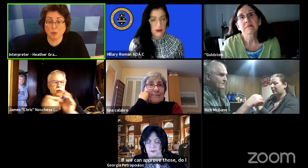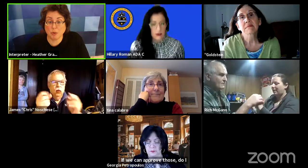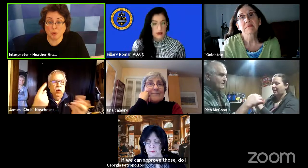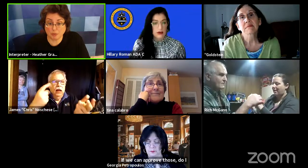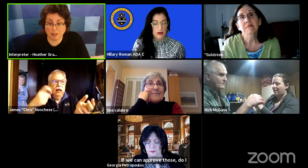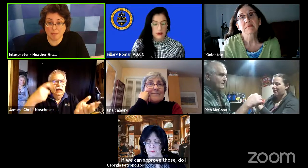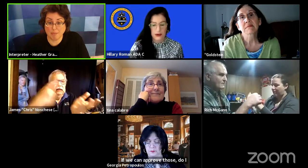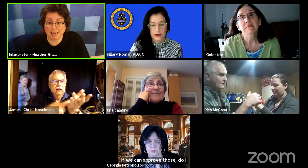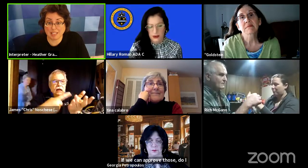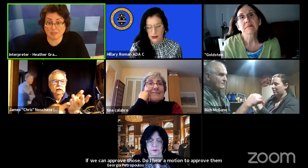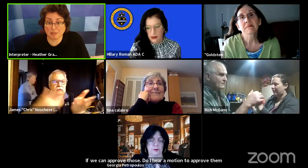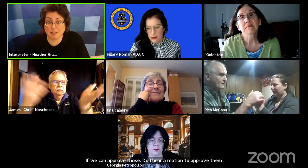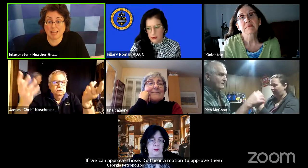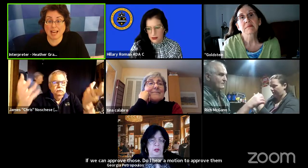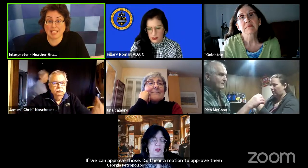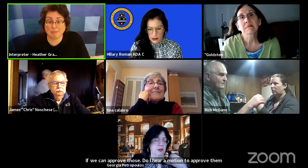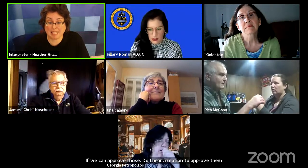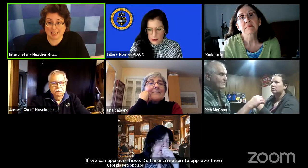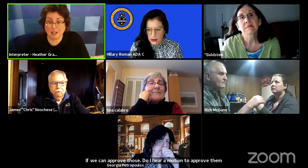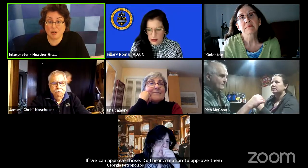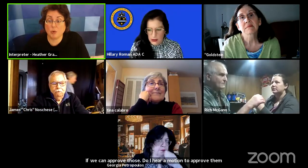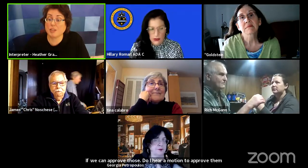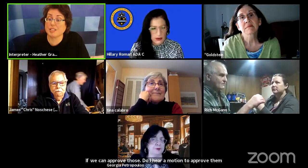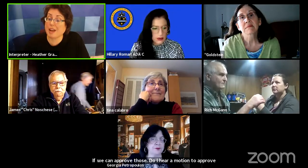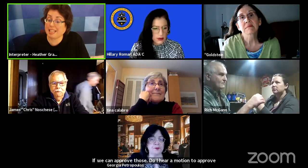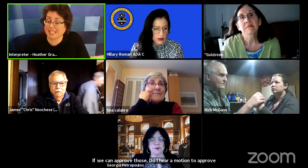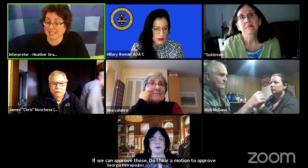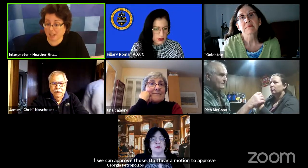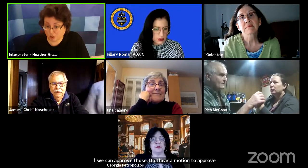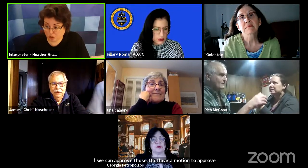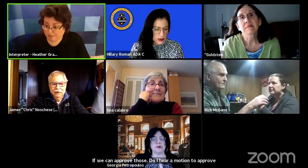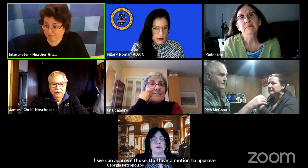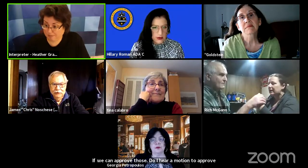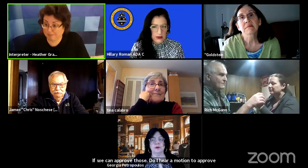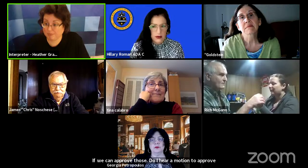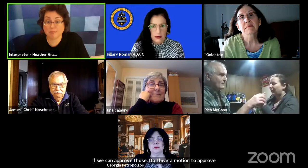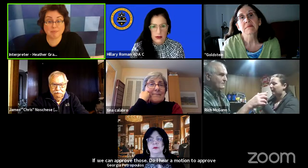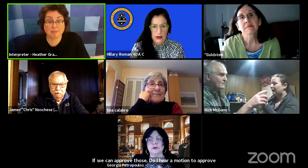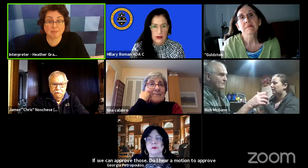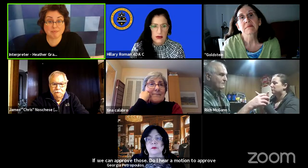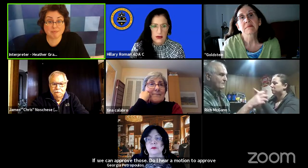to approve the minutes from the last meeting, or is there any discussion?